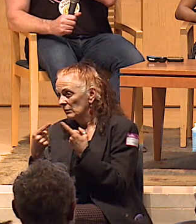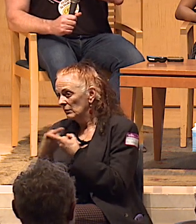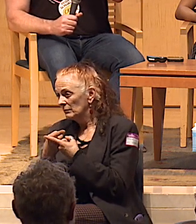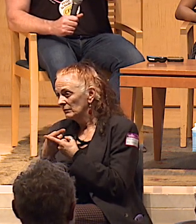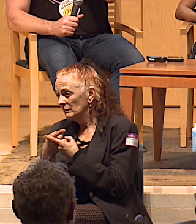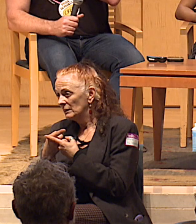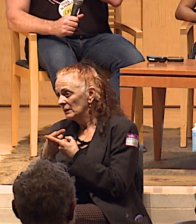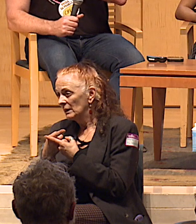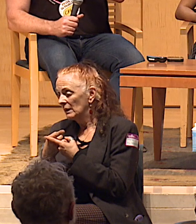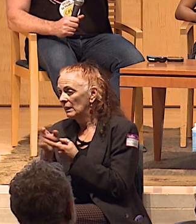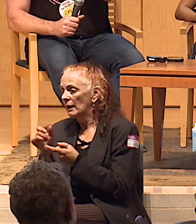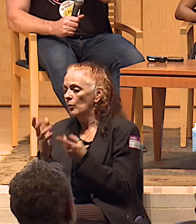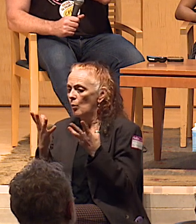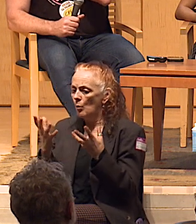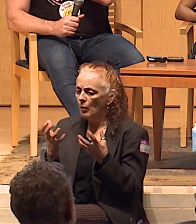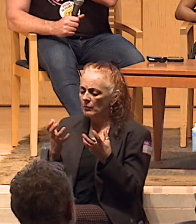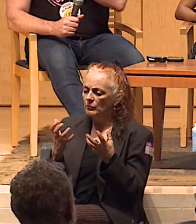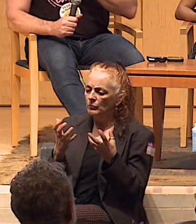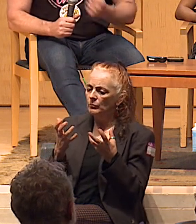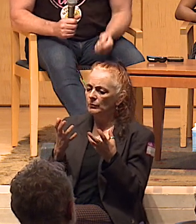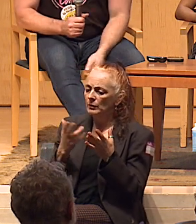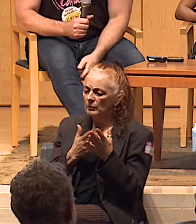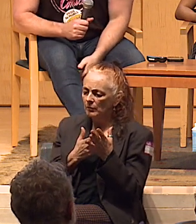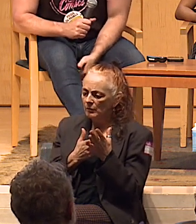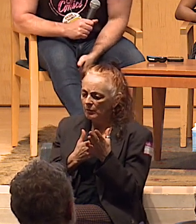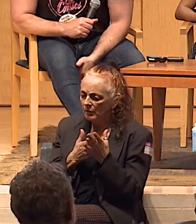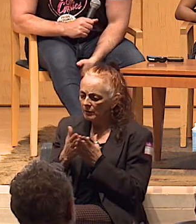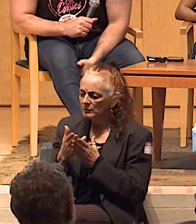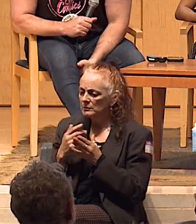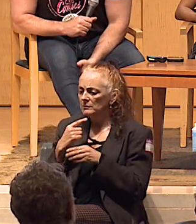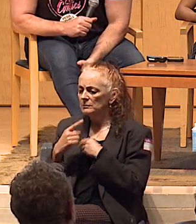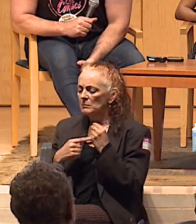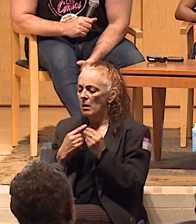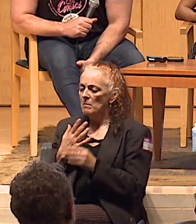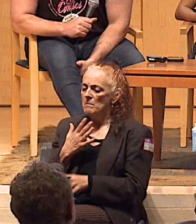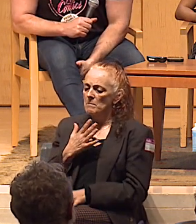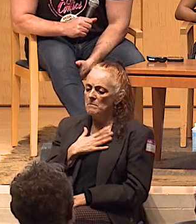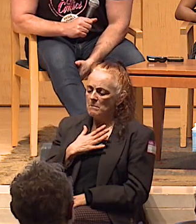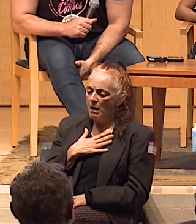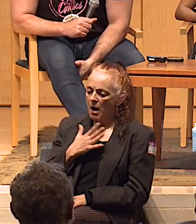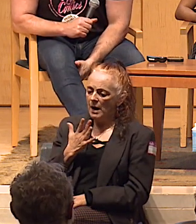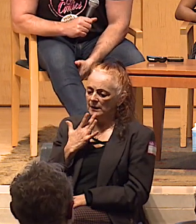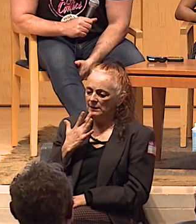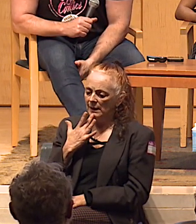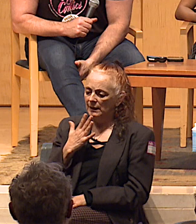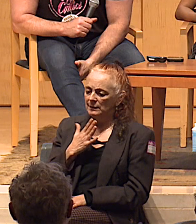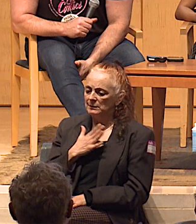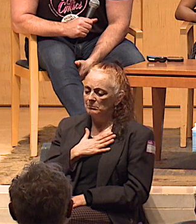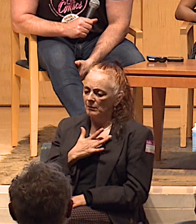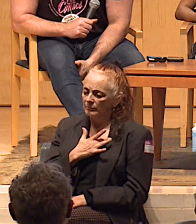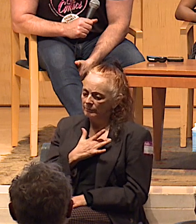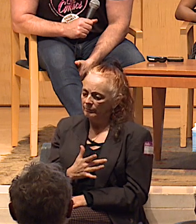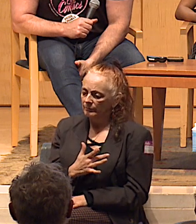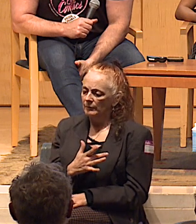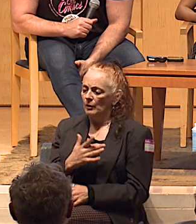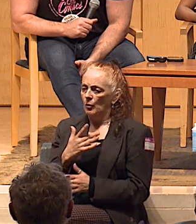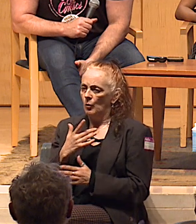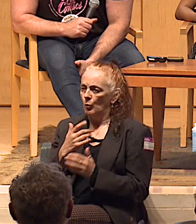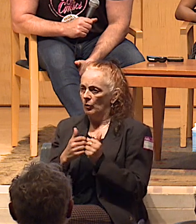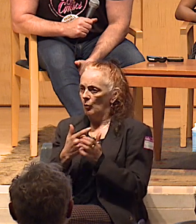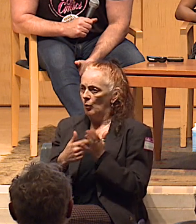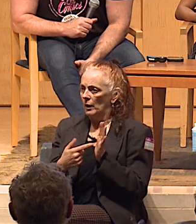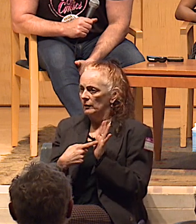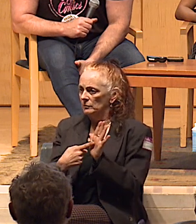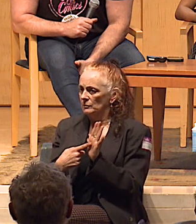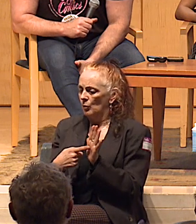I want to be true to my personal taste or predilections, or at least what I want to portray, and well, this